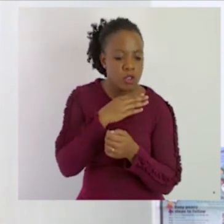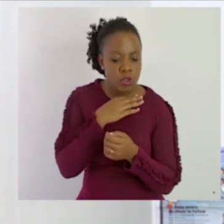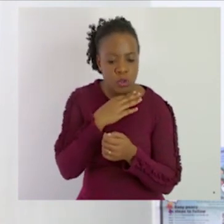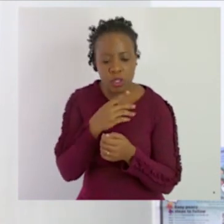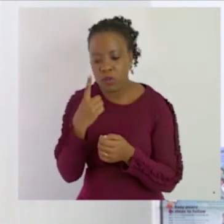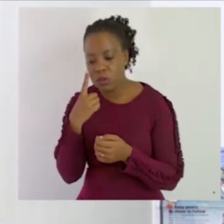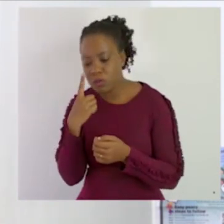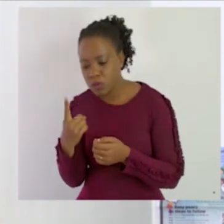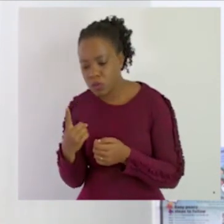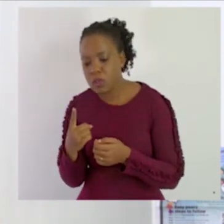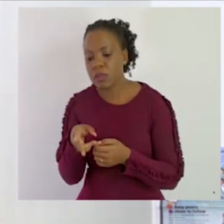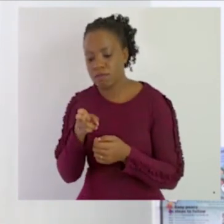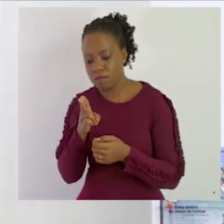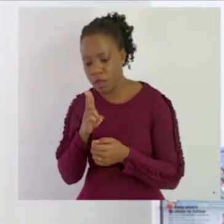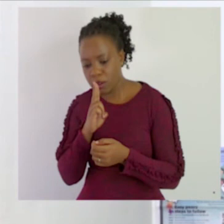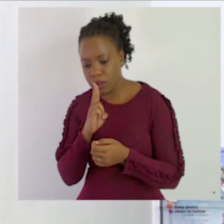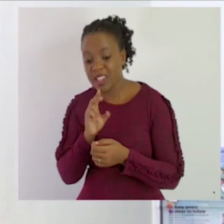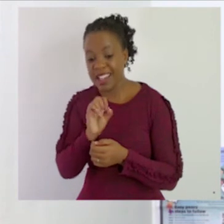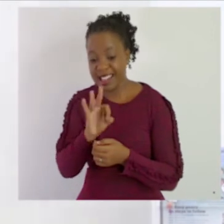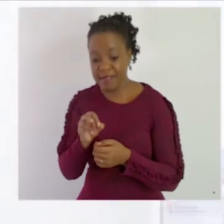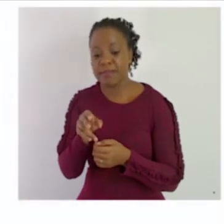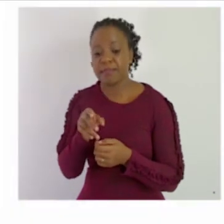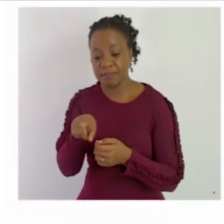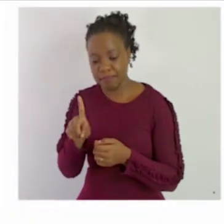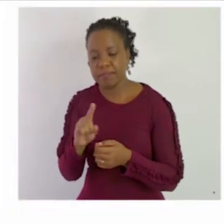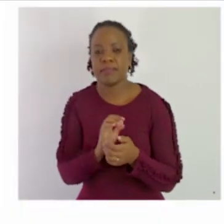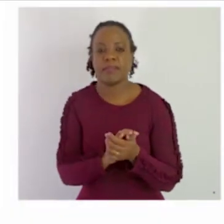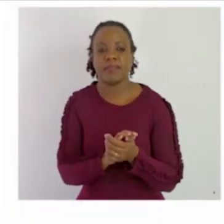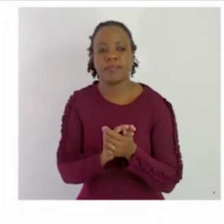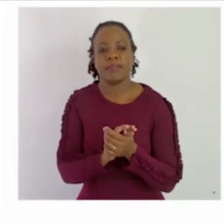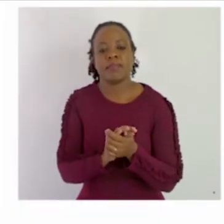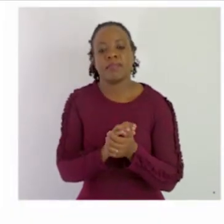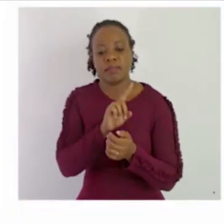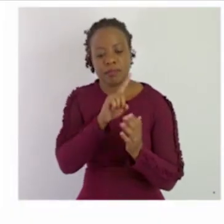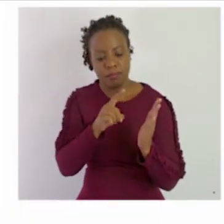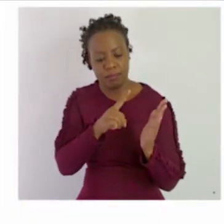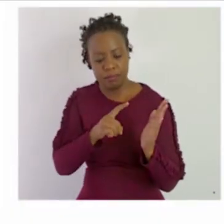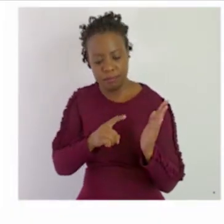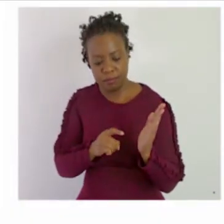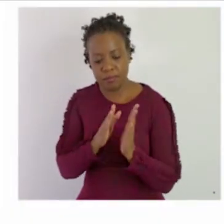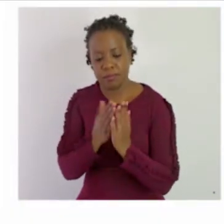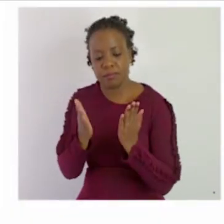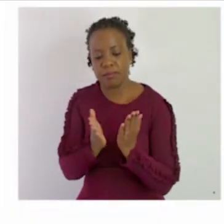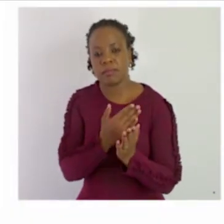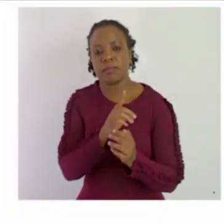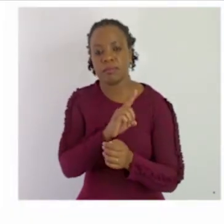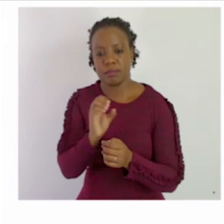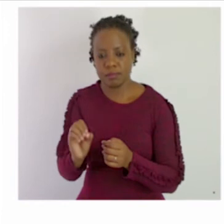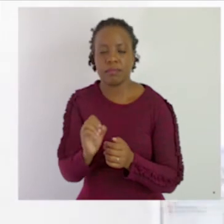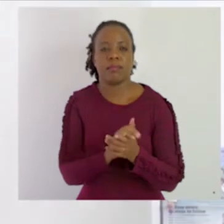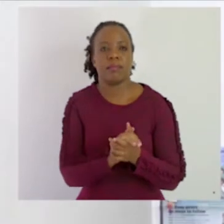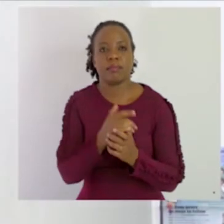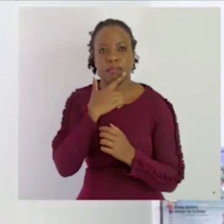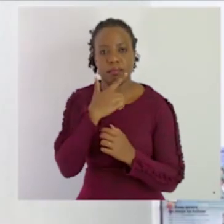passage. Right, I said the questions are on the next page, on page 10. Right, thank you very much,